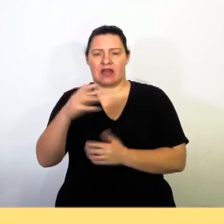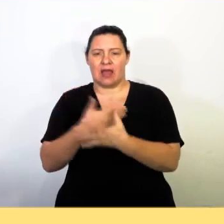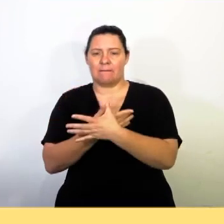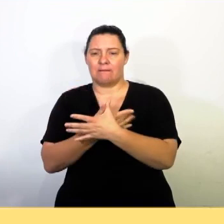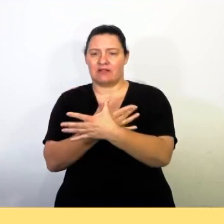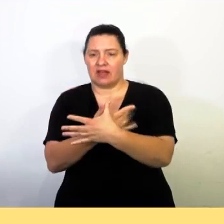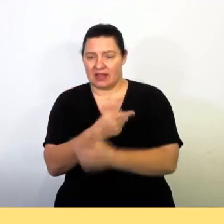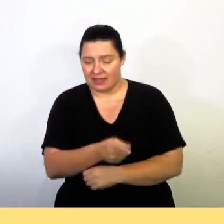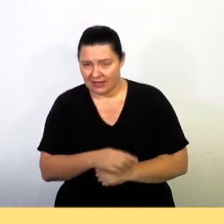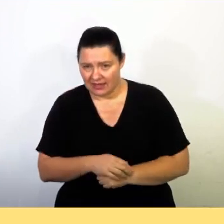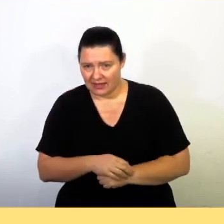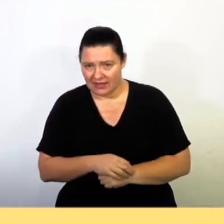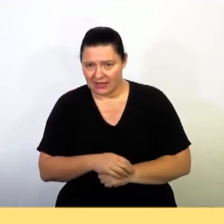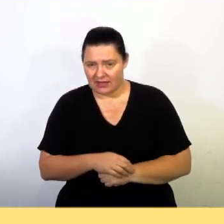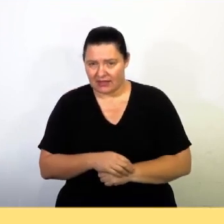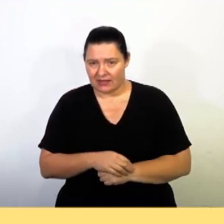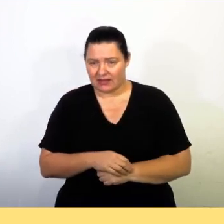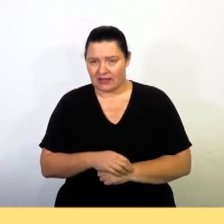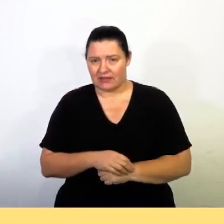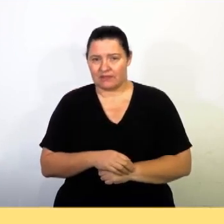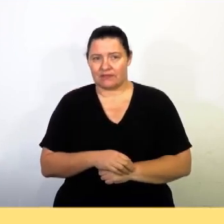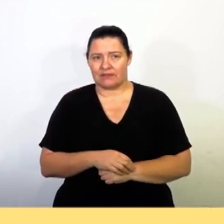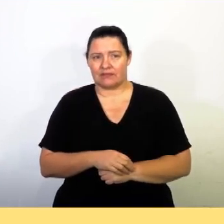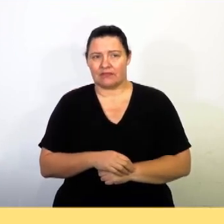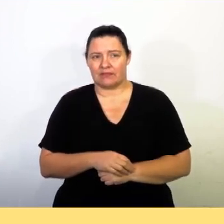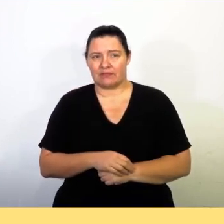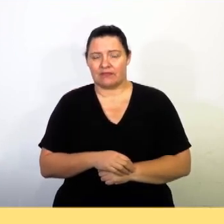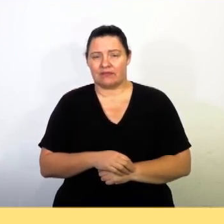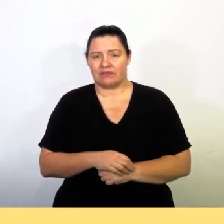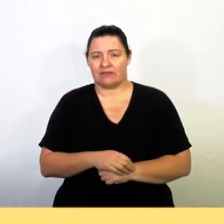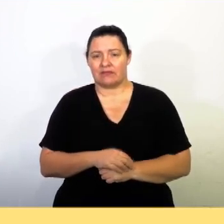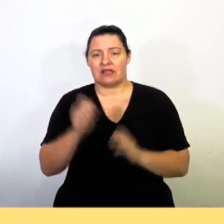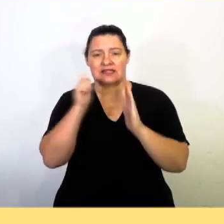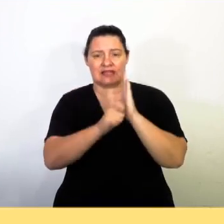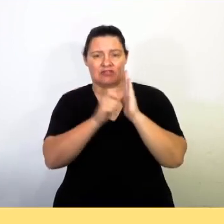Butterfly. So here we paid butterfly